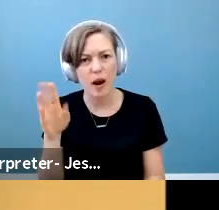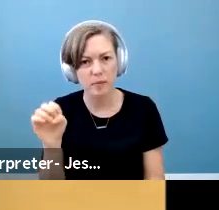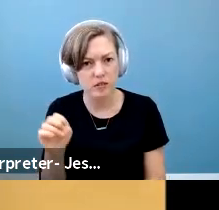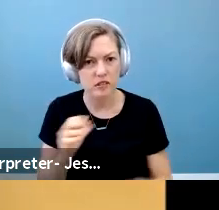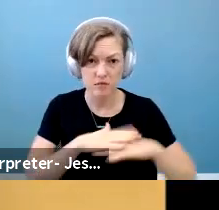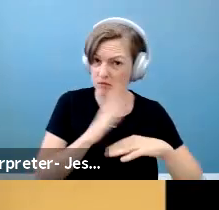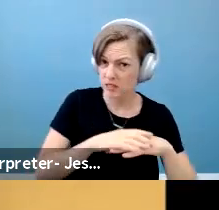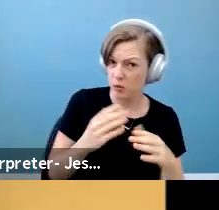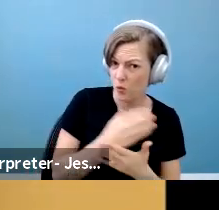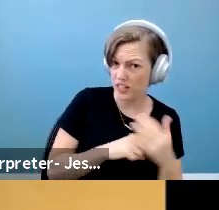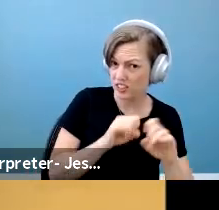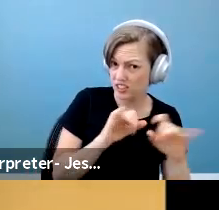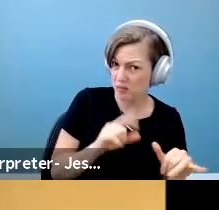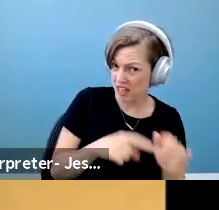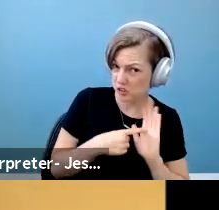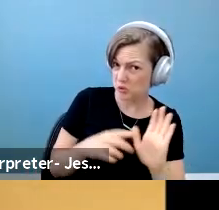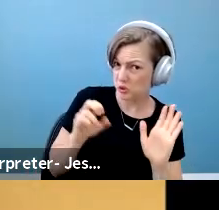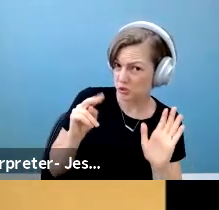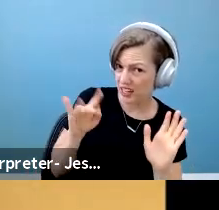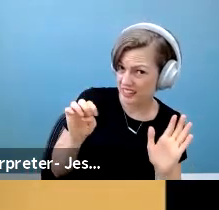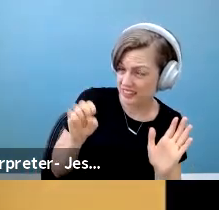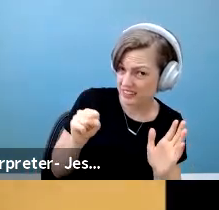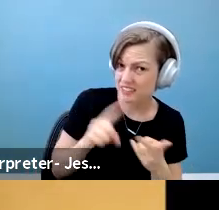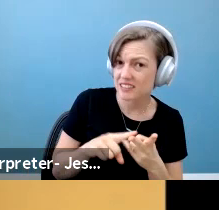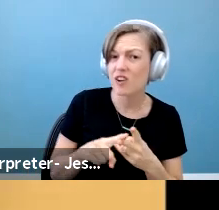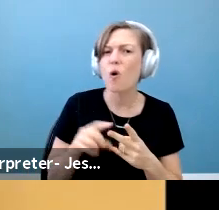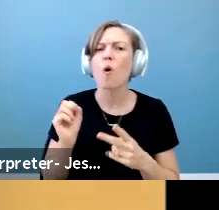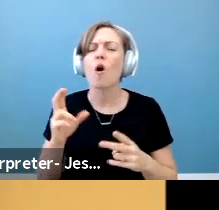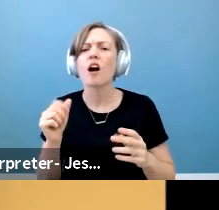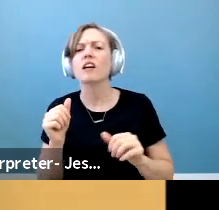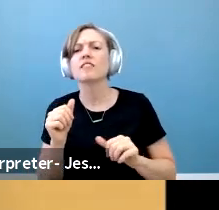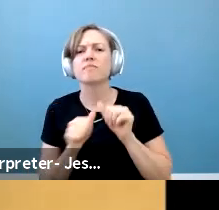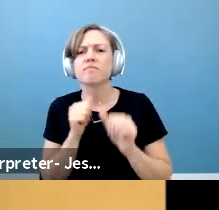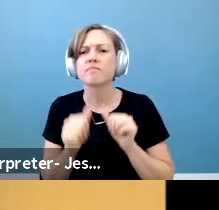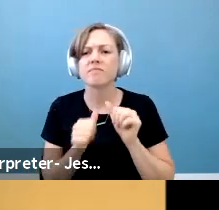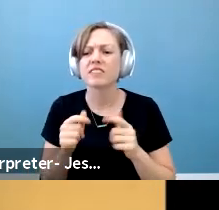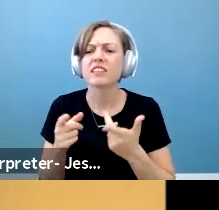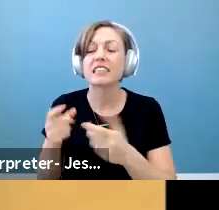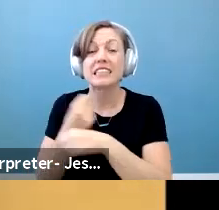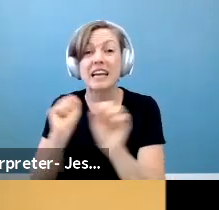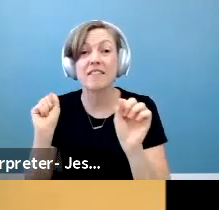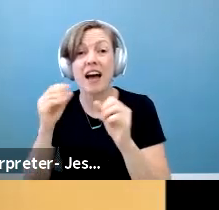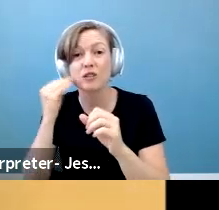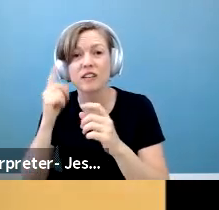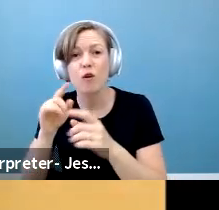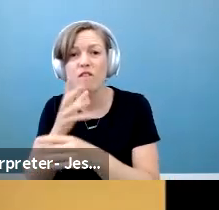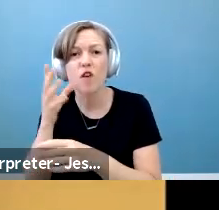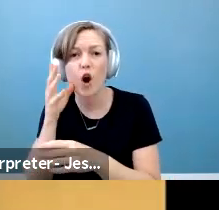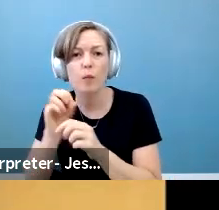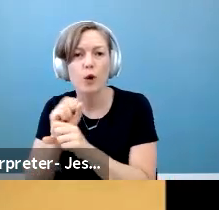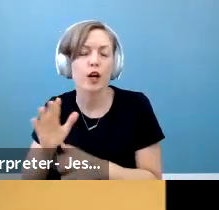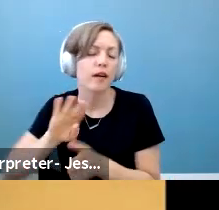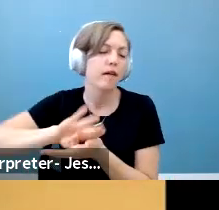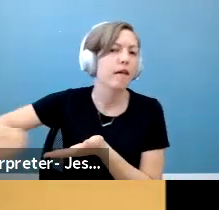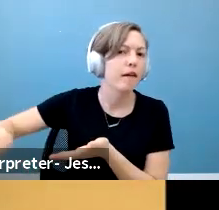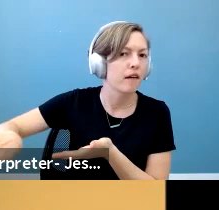of eugenics? Or our failure to muster the political will to insist upon safe housing for farm workers? Or, as Judy has so